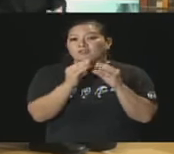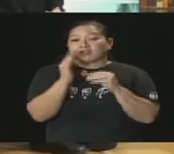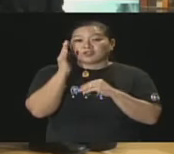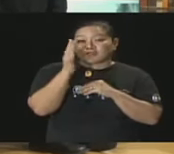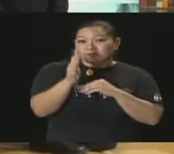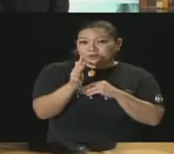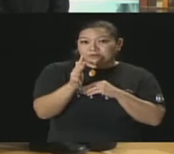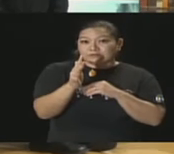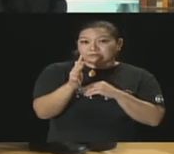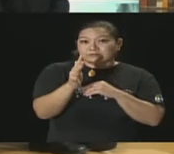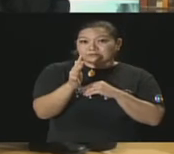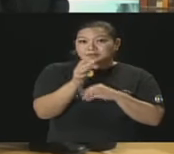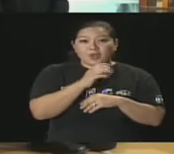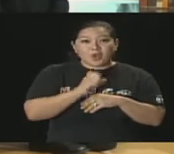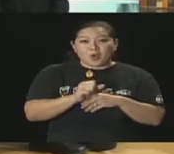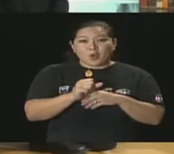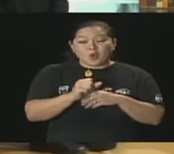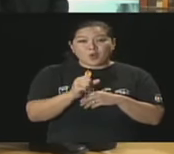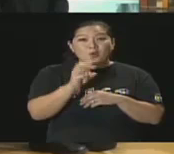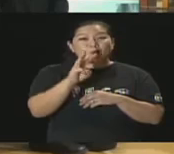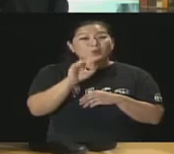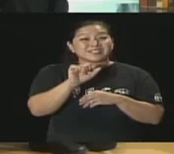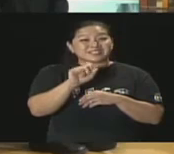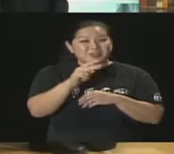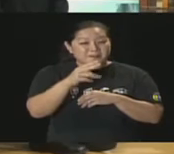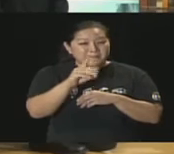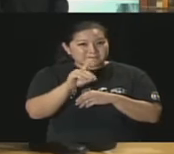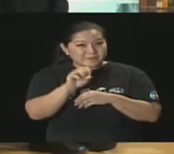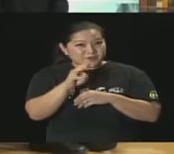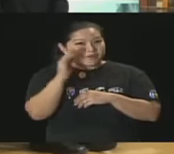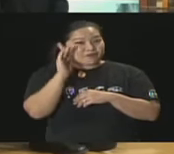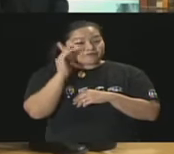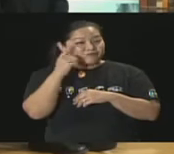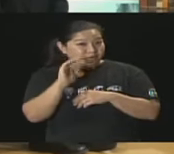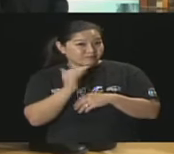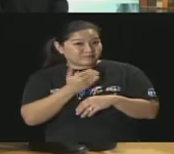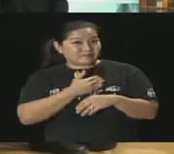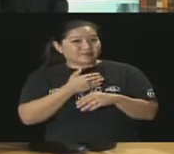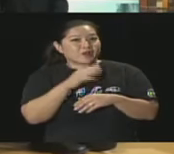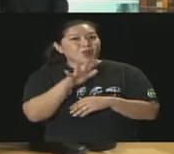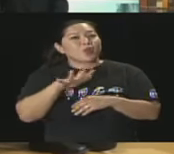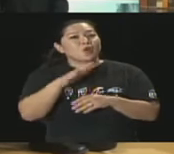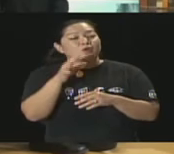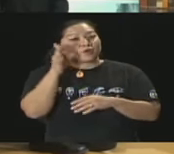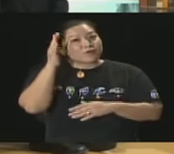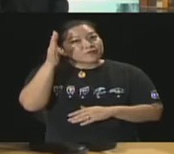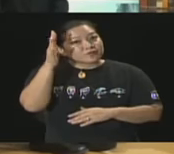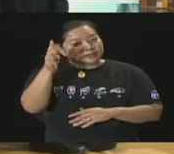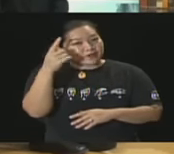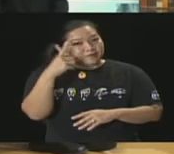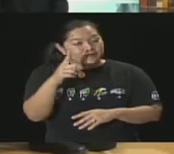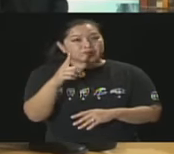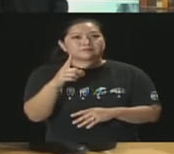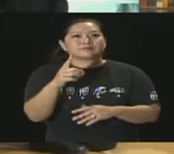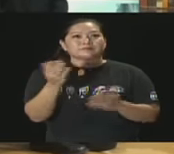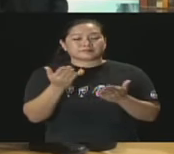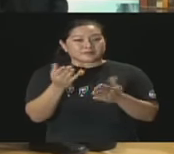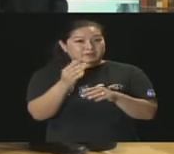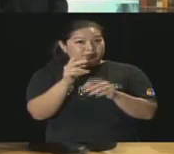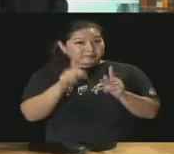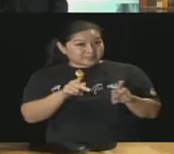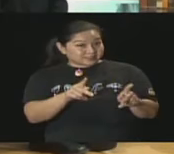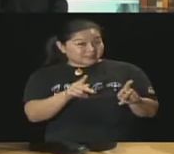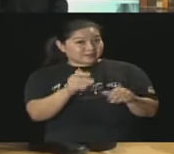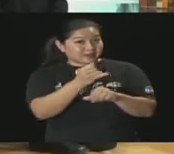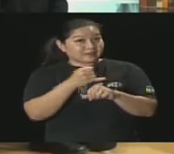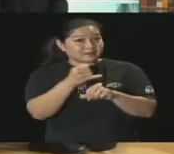Ancient Wisdom for a Local Future. I like that. Bringing together all of the people from throughout the Pacific. So Dr. Una and I had been talking